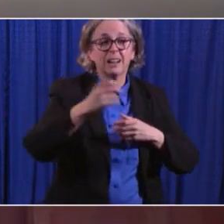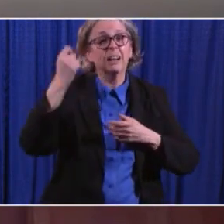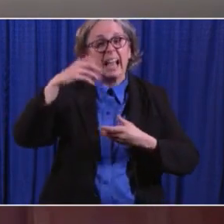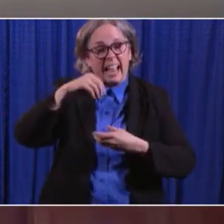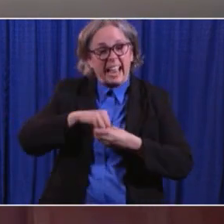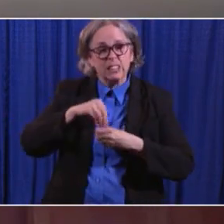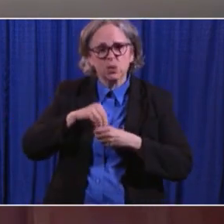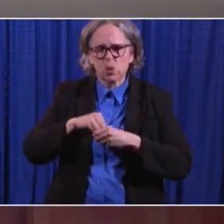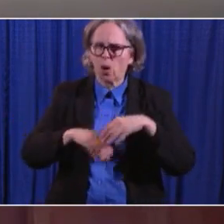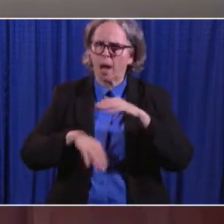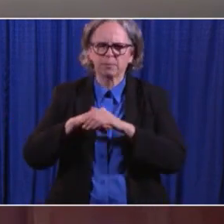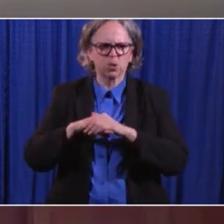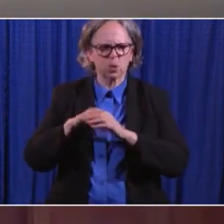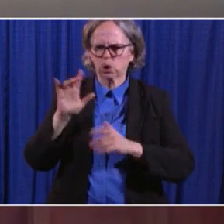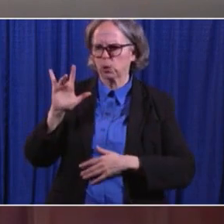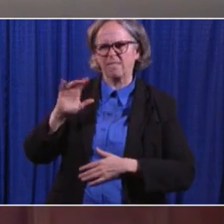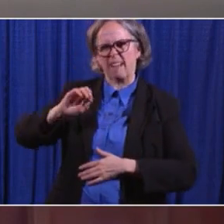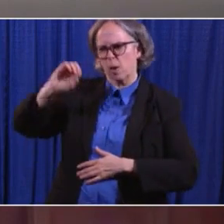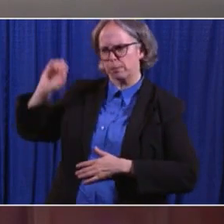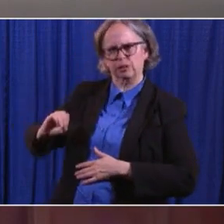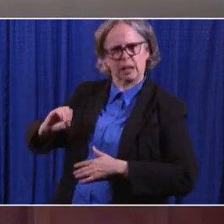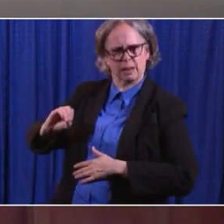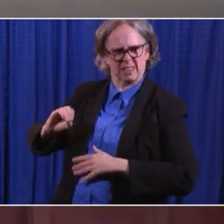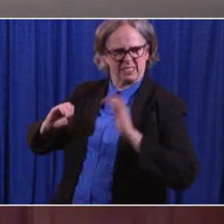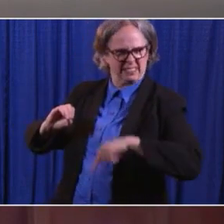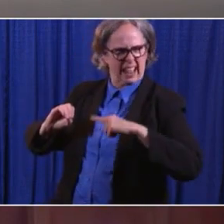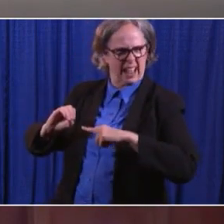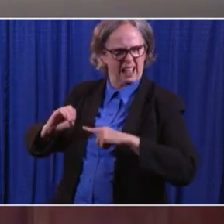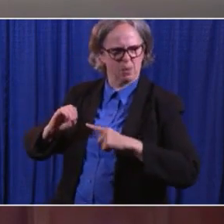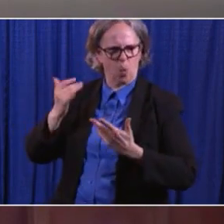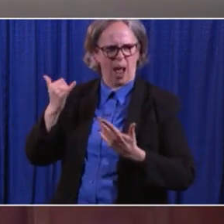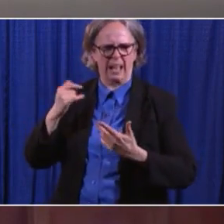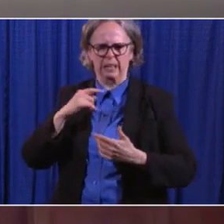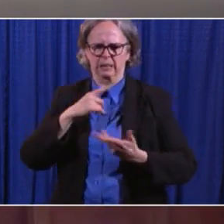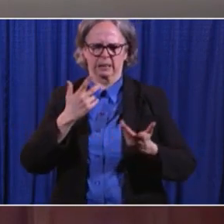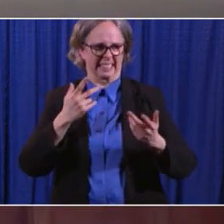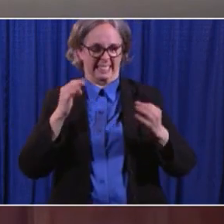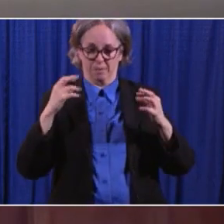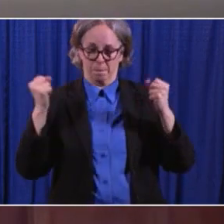because the risk is higher indoors.